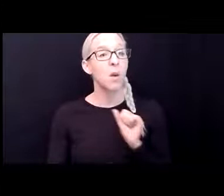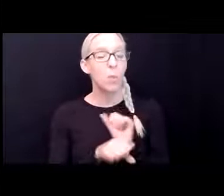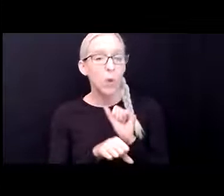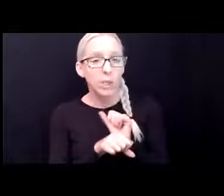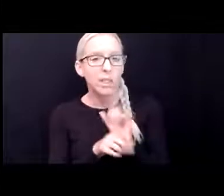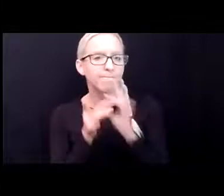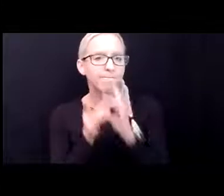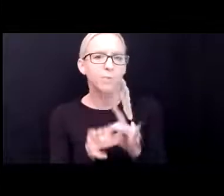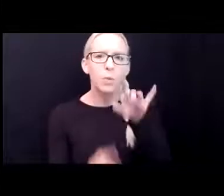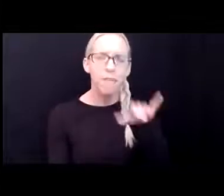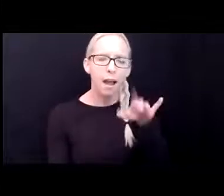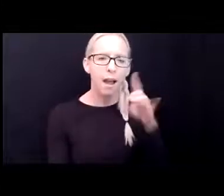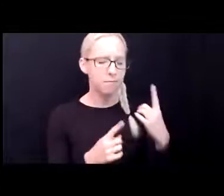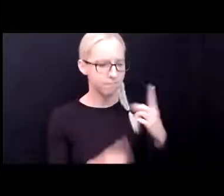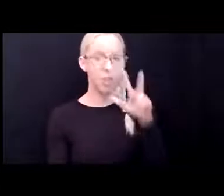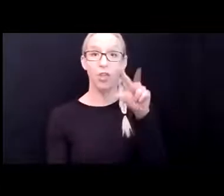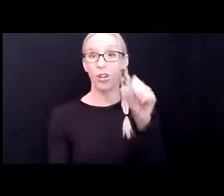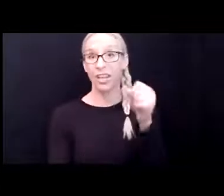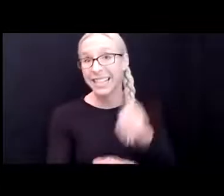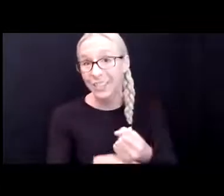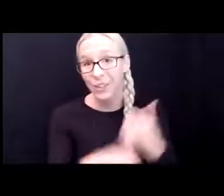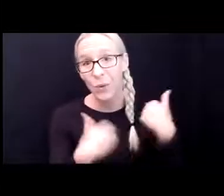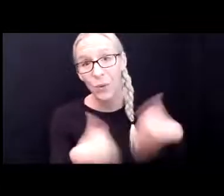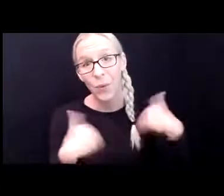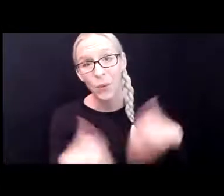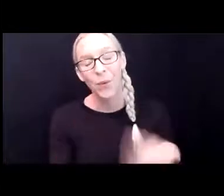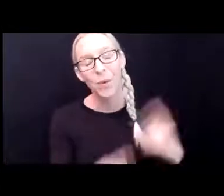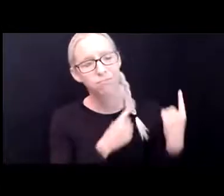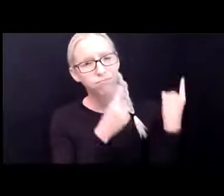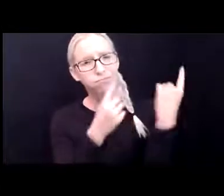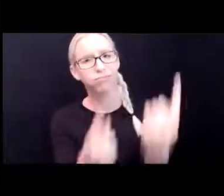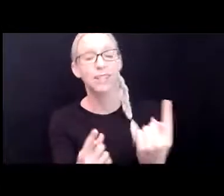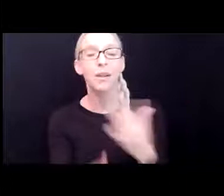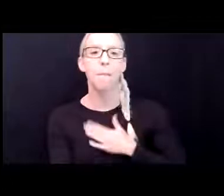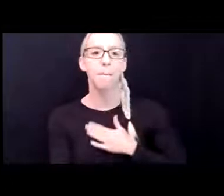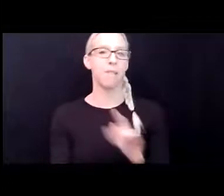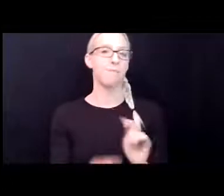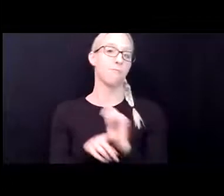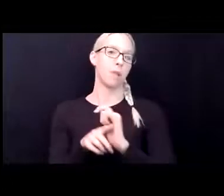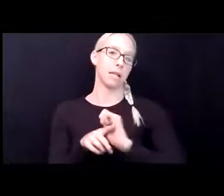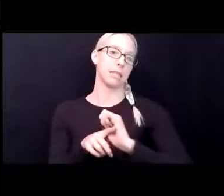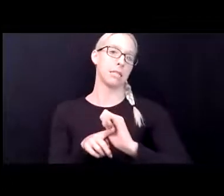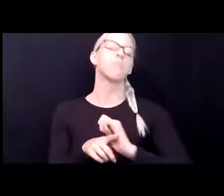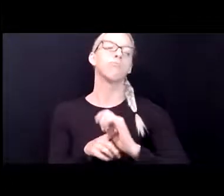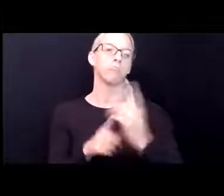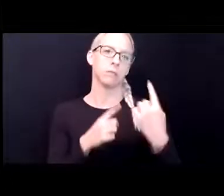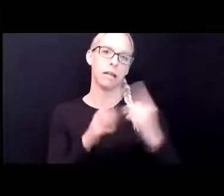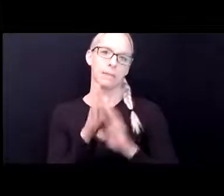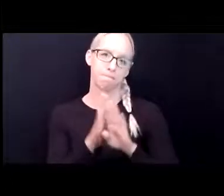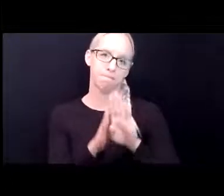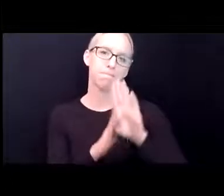year it's been 30 years. And my practice has evolved through those years. I started